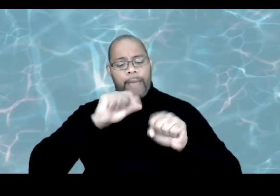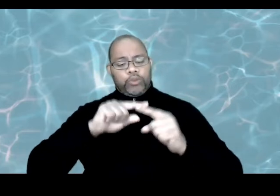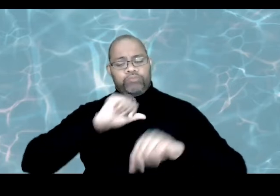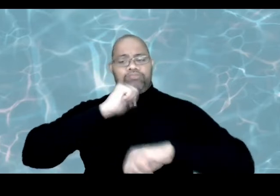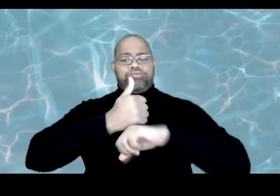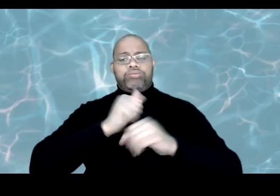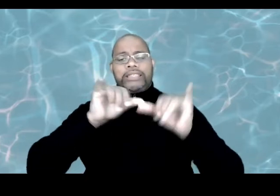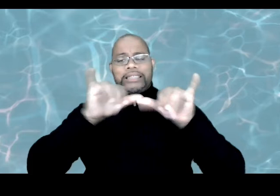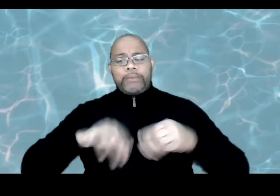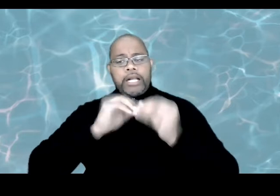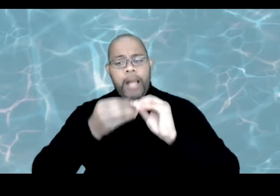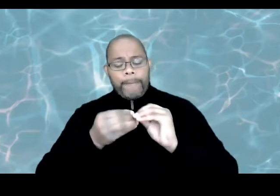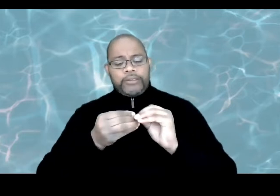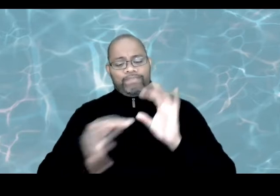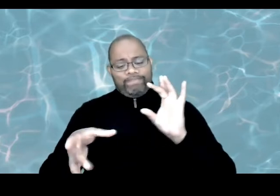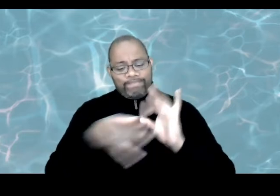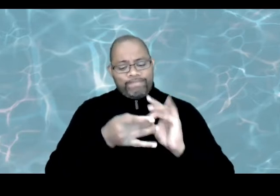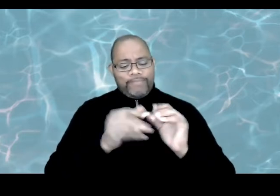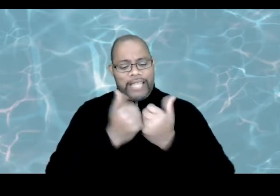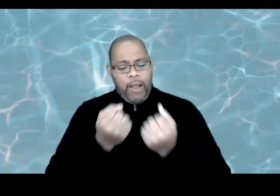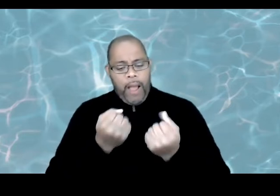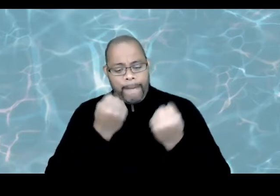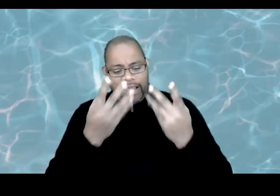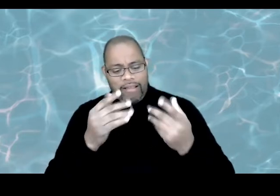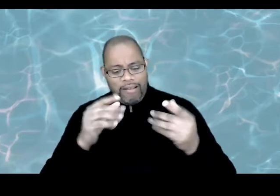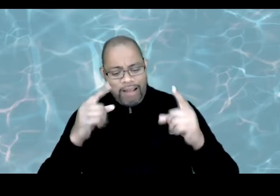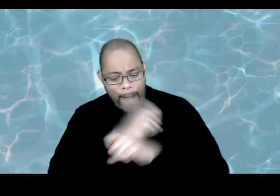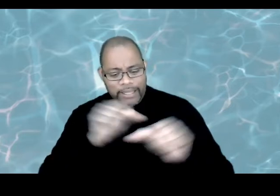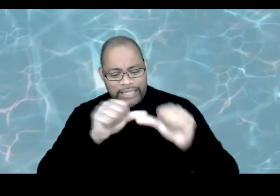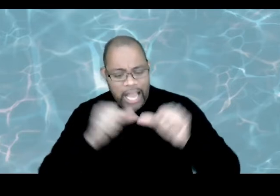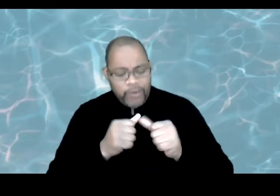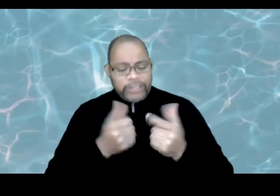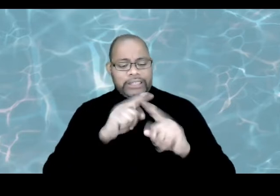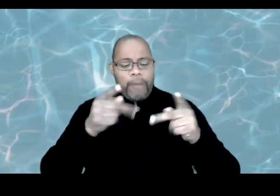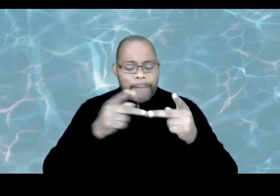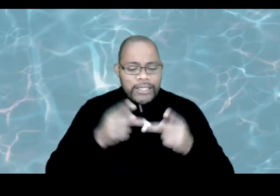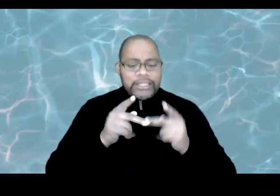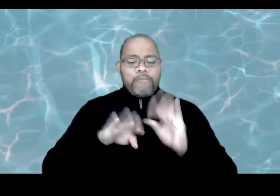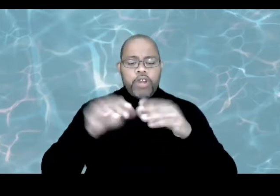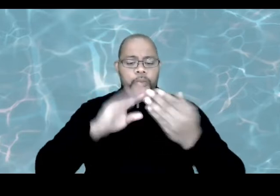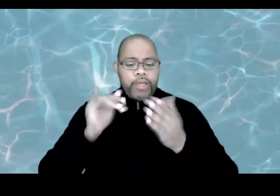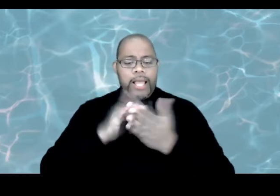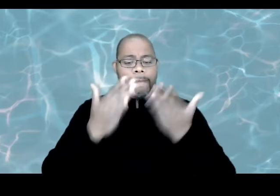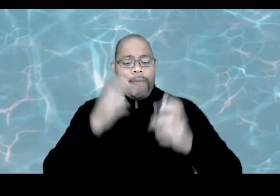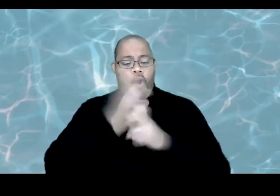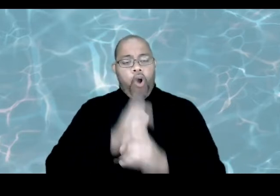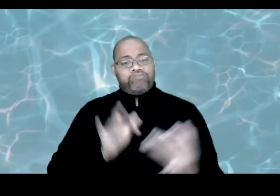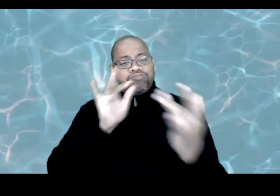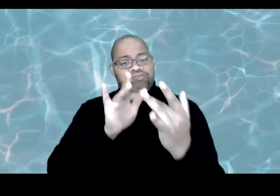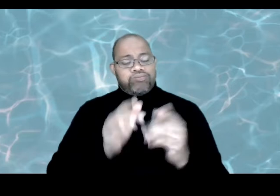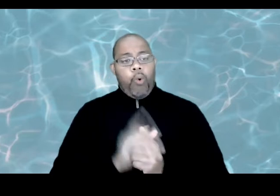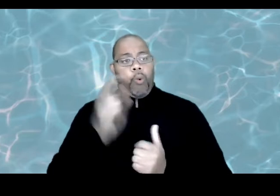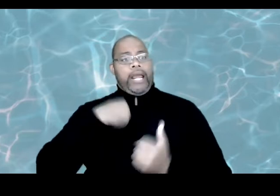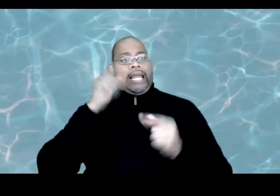put numbers to these systems and help us understand increasingly complex areas and places like marine communities that may be hard to